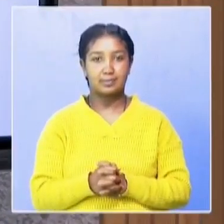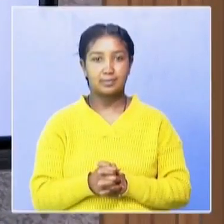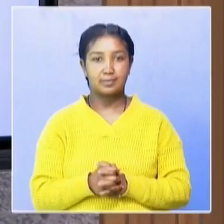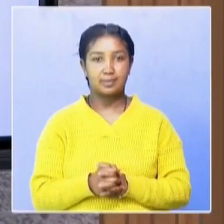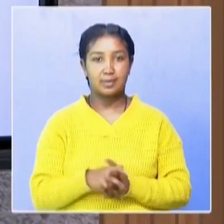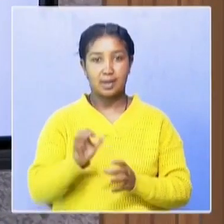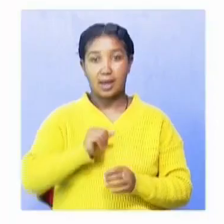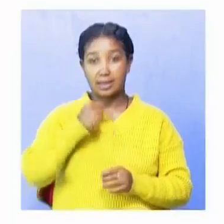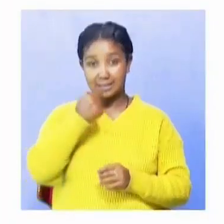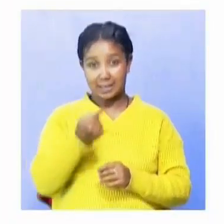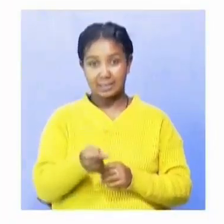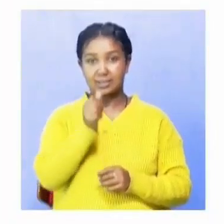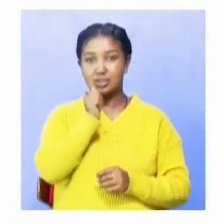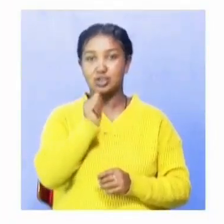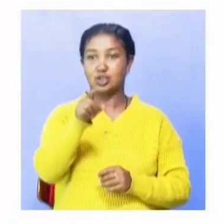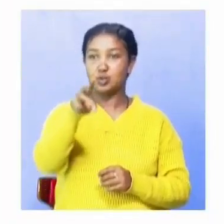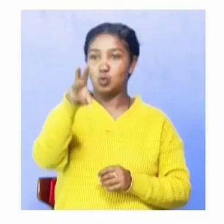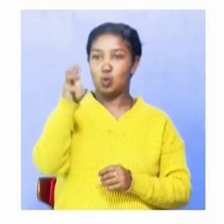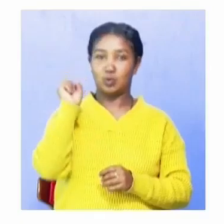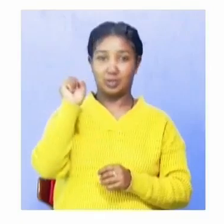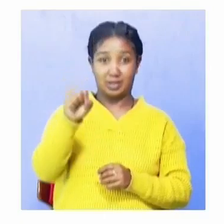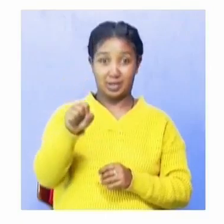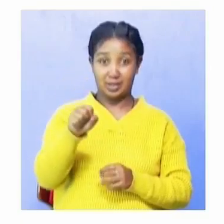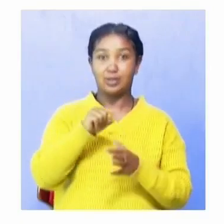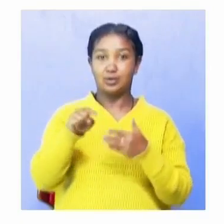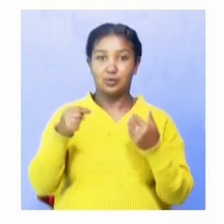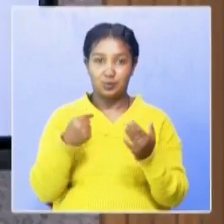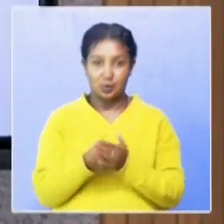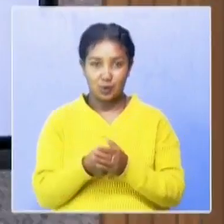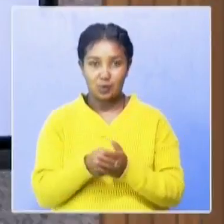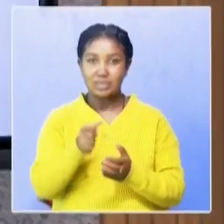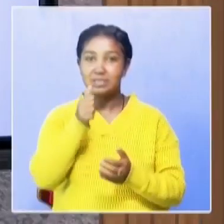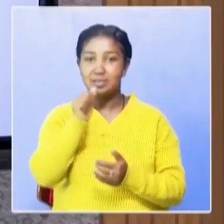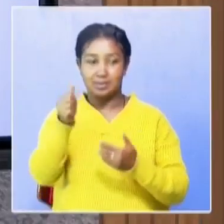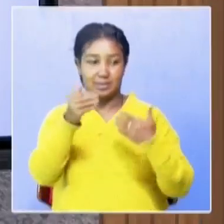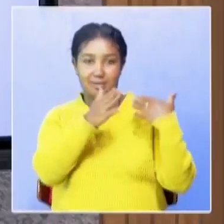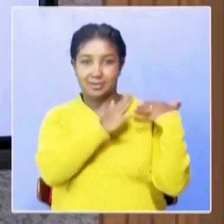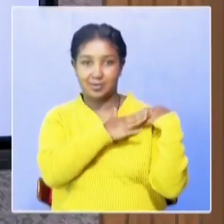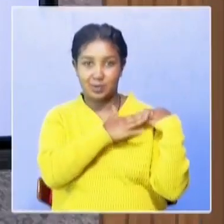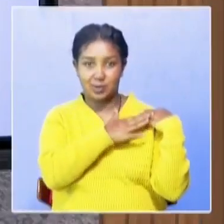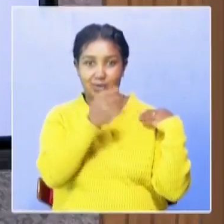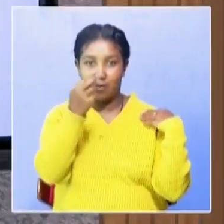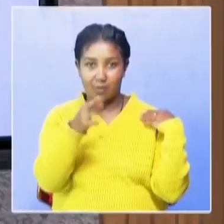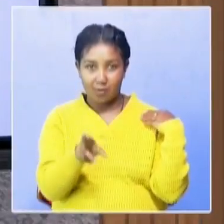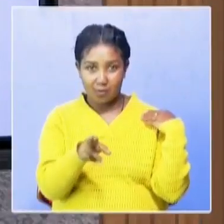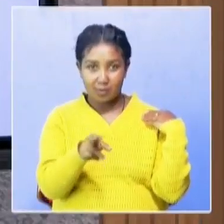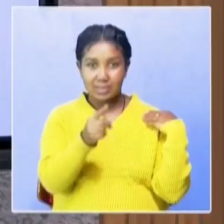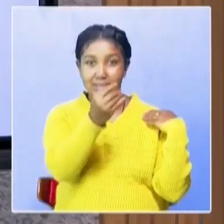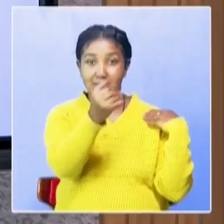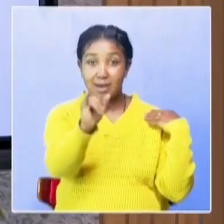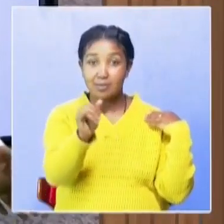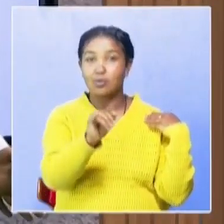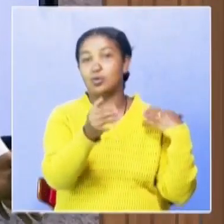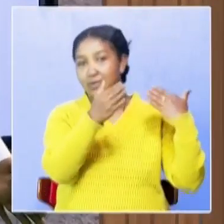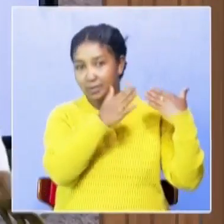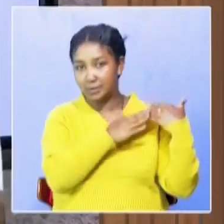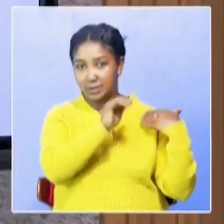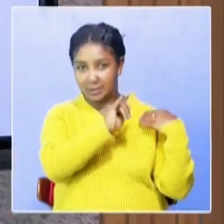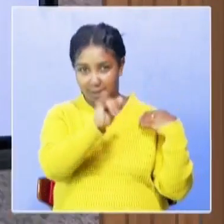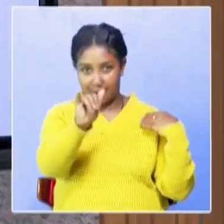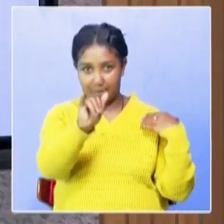I said she was. So, she is the subject. Or, there is what?